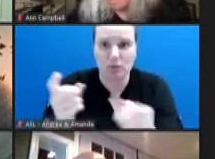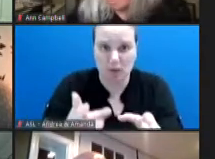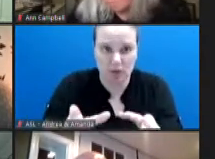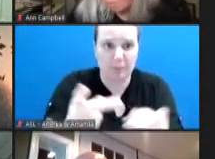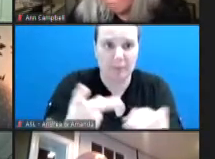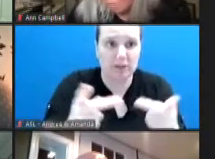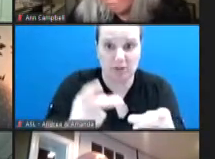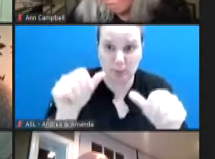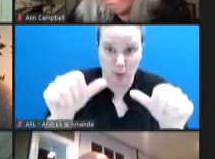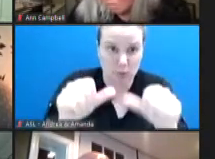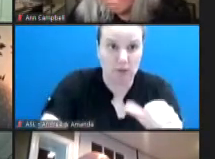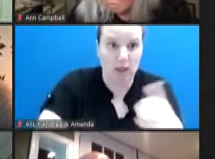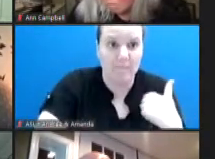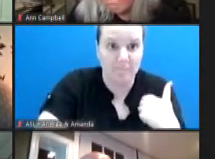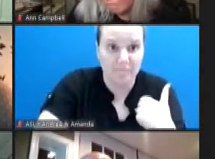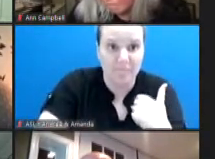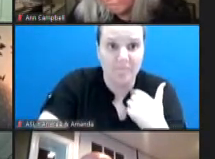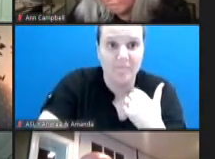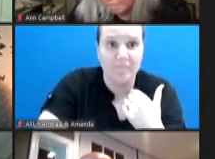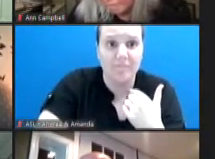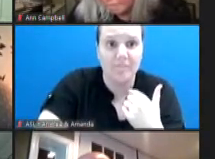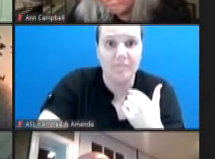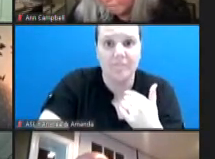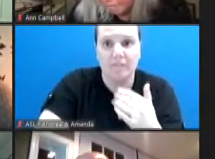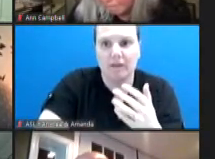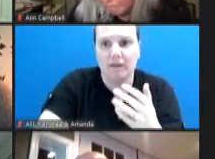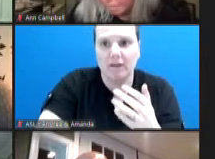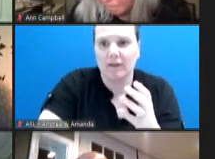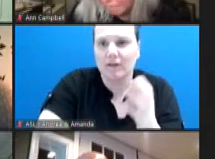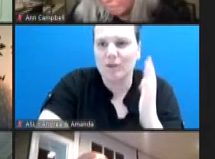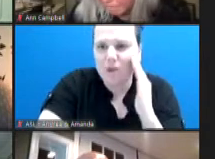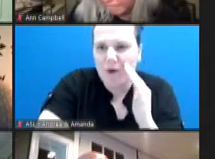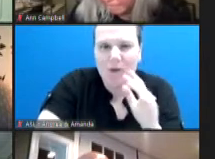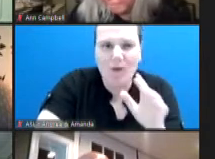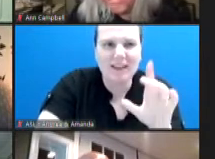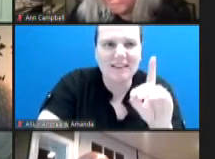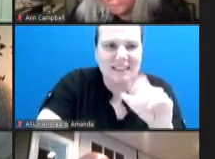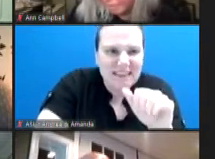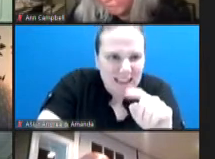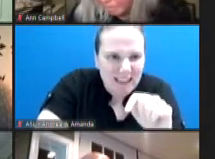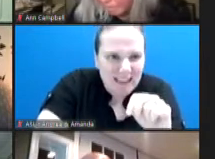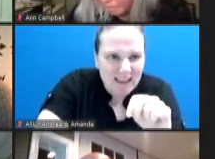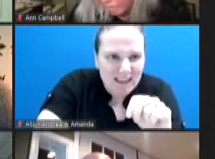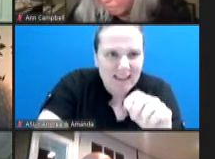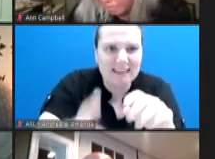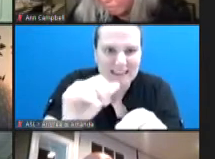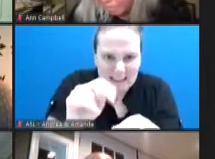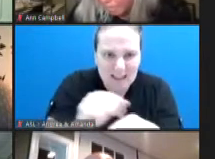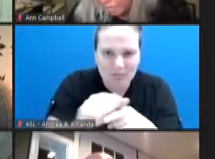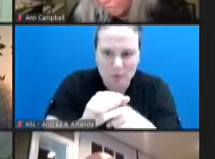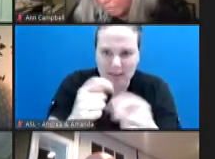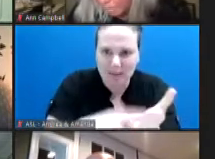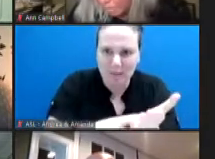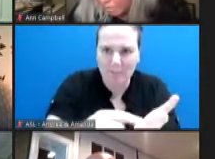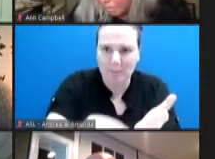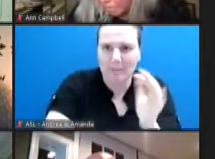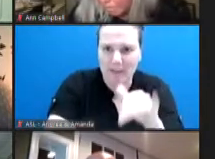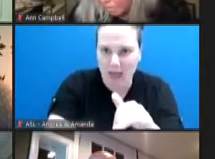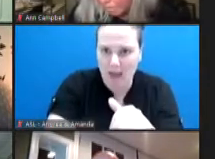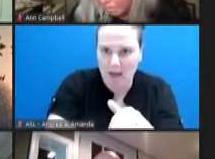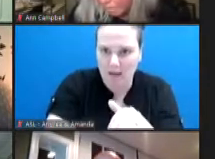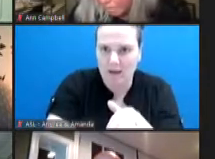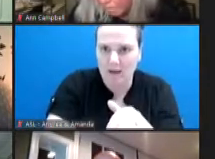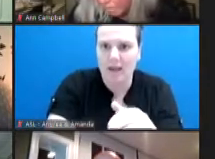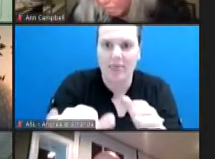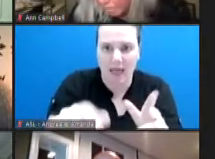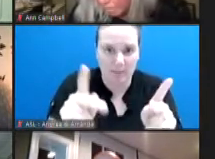posted. You might hear it referred to as the dean of training sometimes. And that person will be a civilian